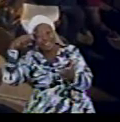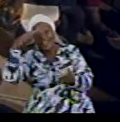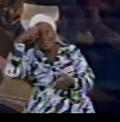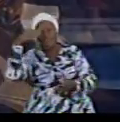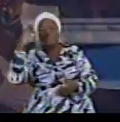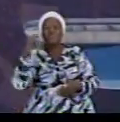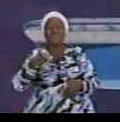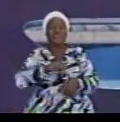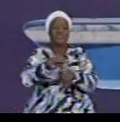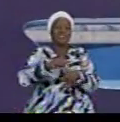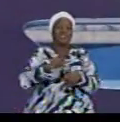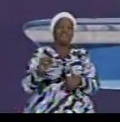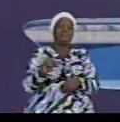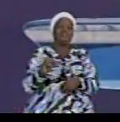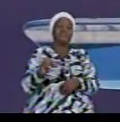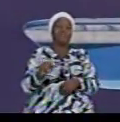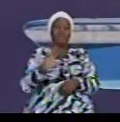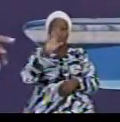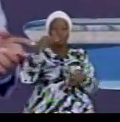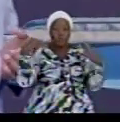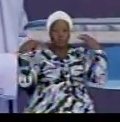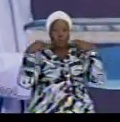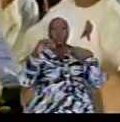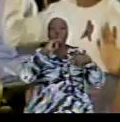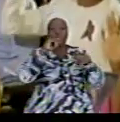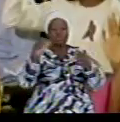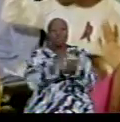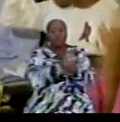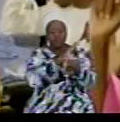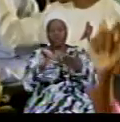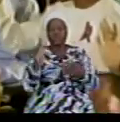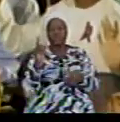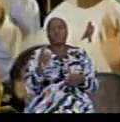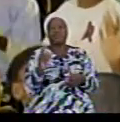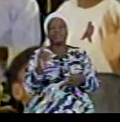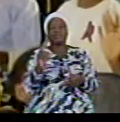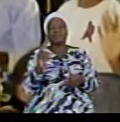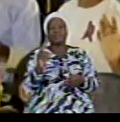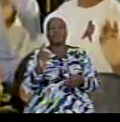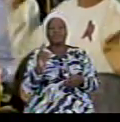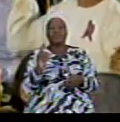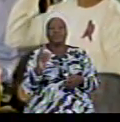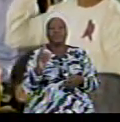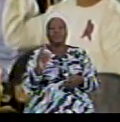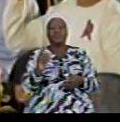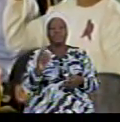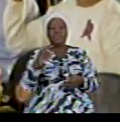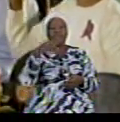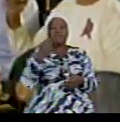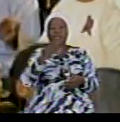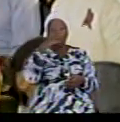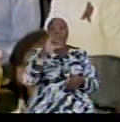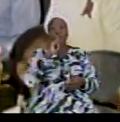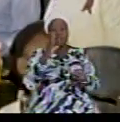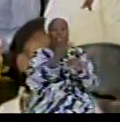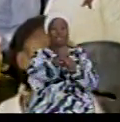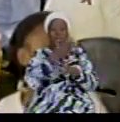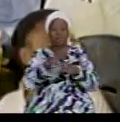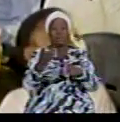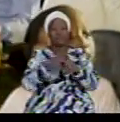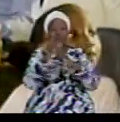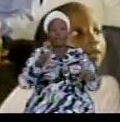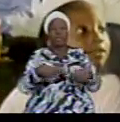because of the anointing. Your yoke is destroyed. The curse is taken away from your